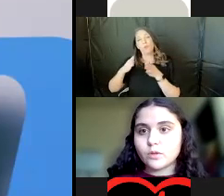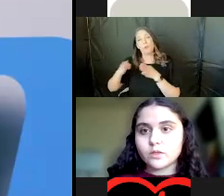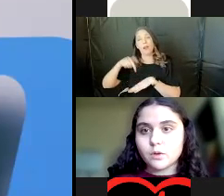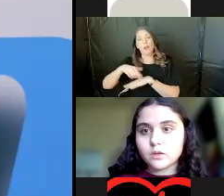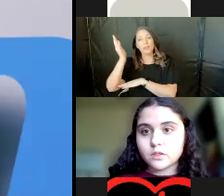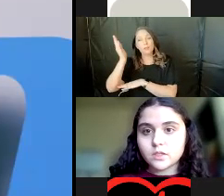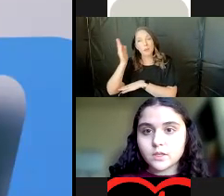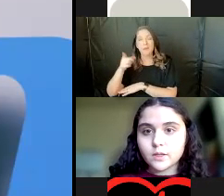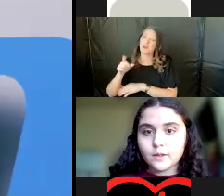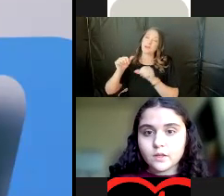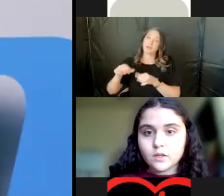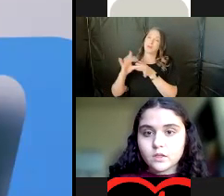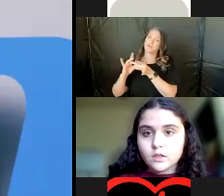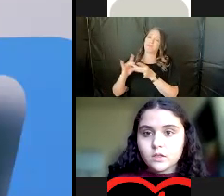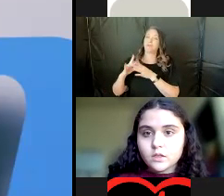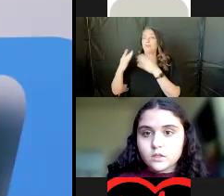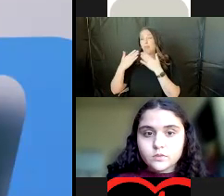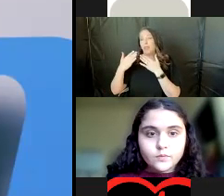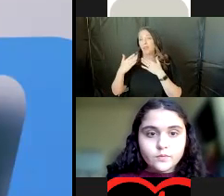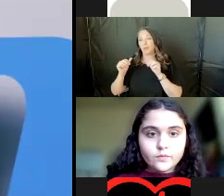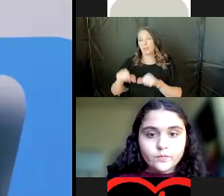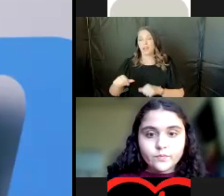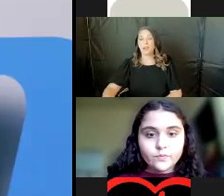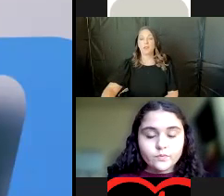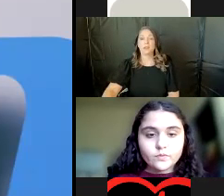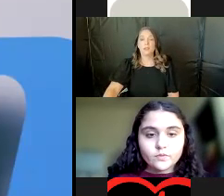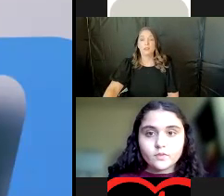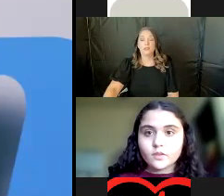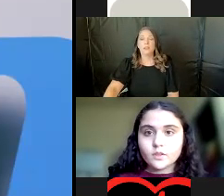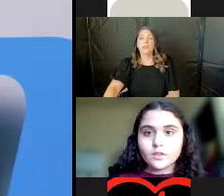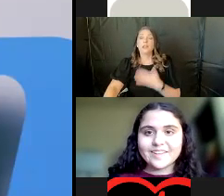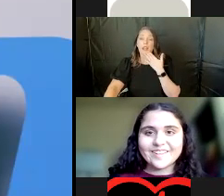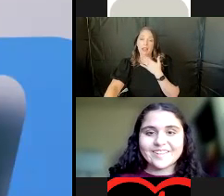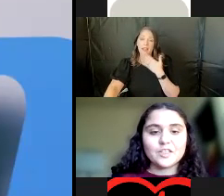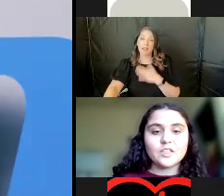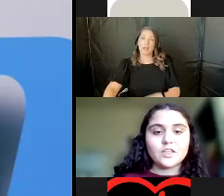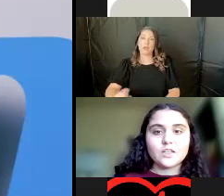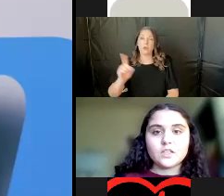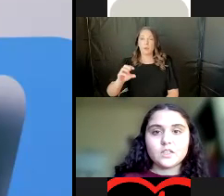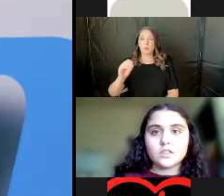You can do that as well. Thank you, Sophia.